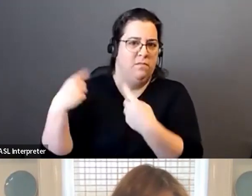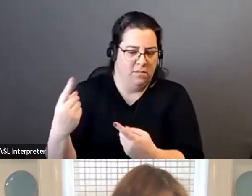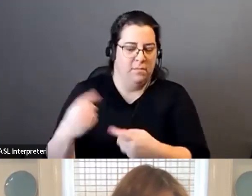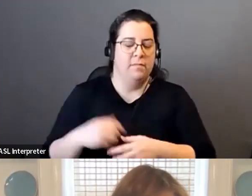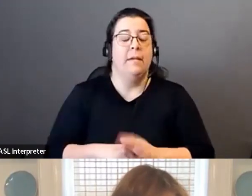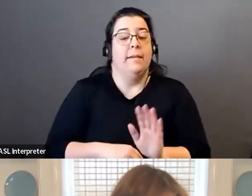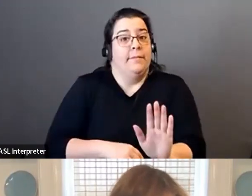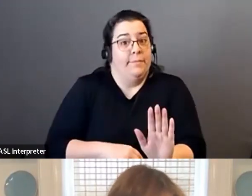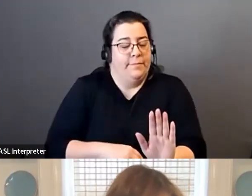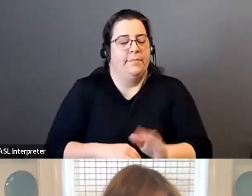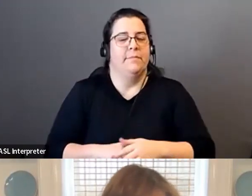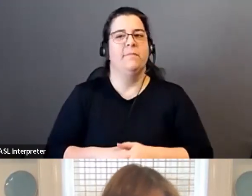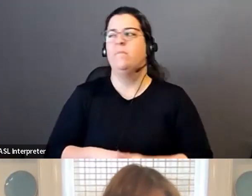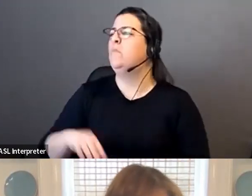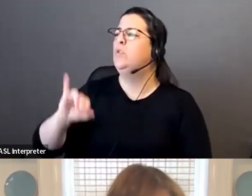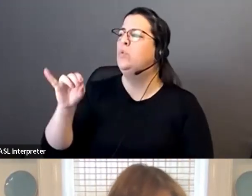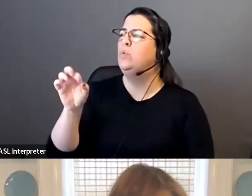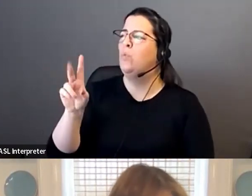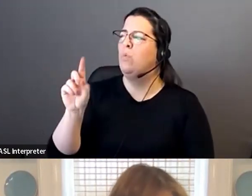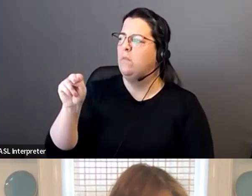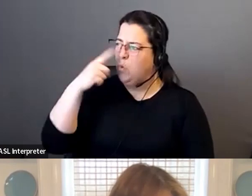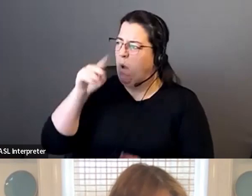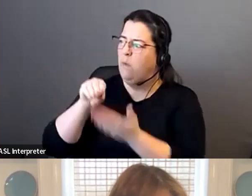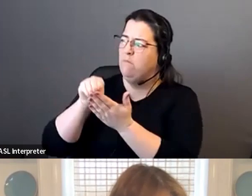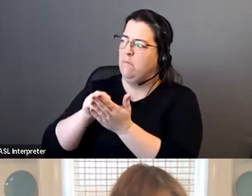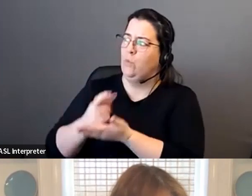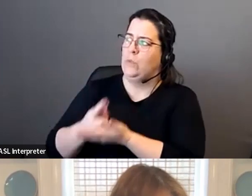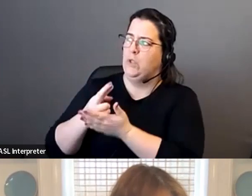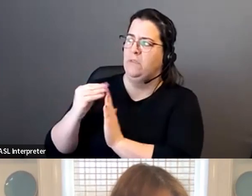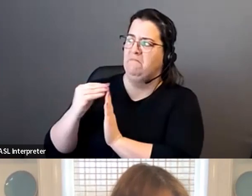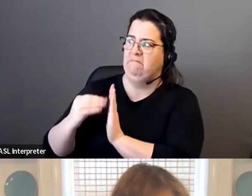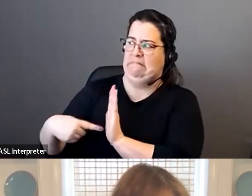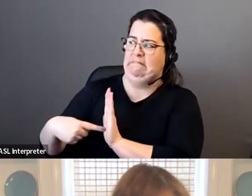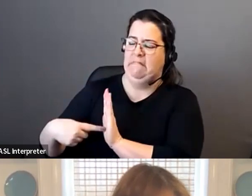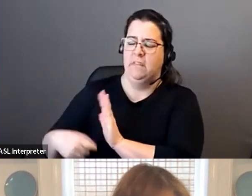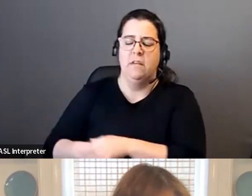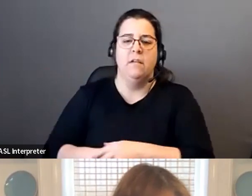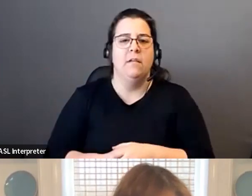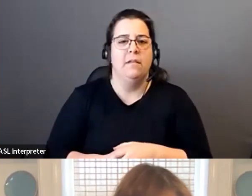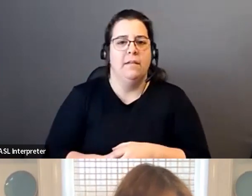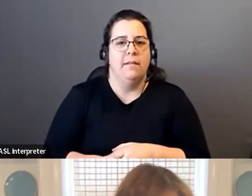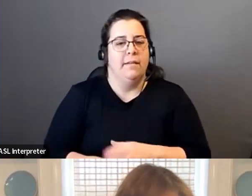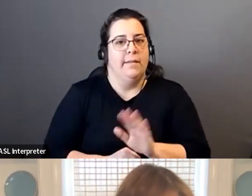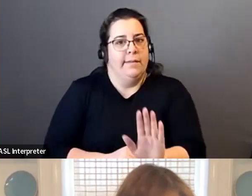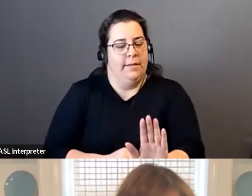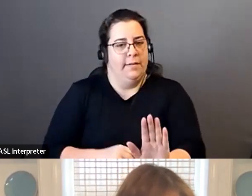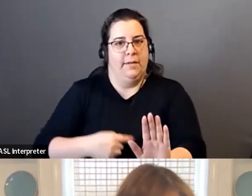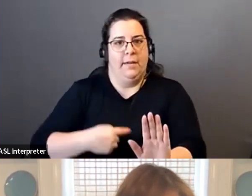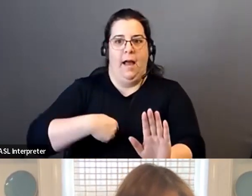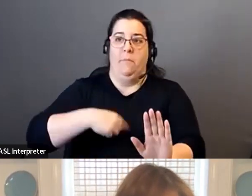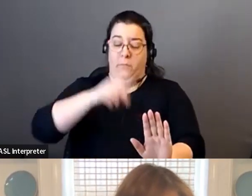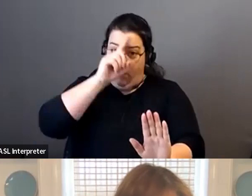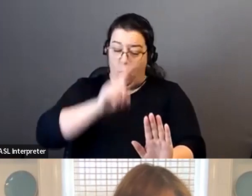and Jordan, let's make a note of that because we'll put that as in the resources. Now, don't quote me 100% because I haven't